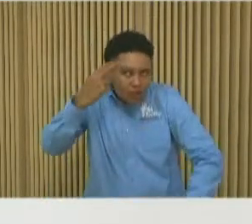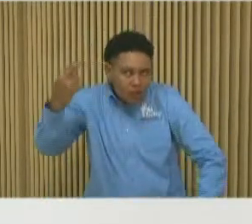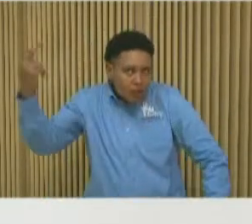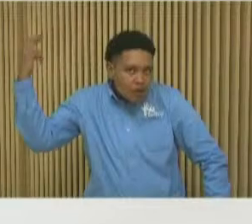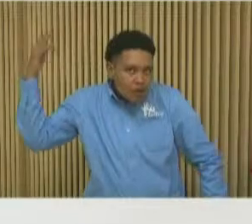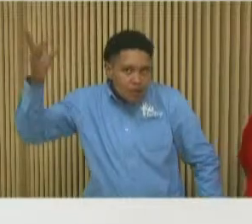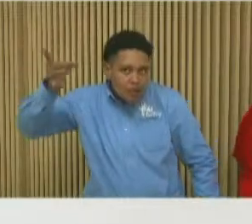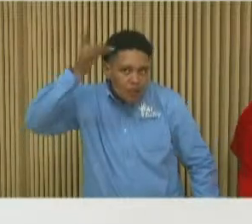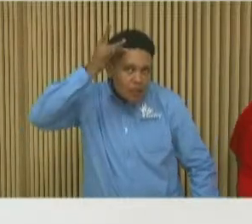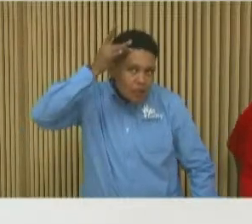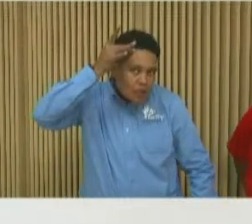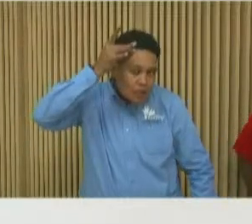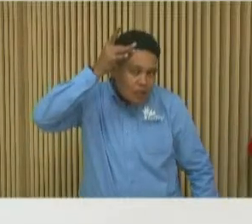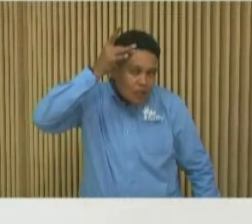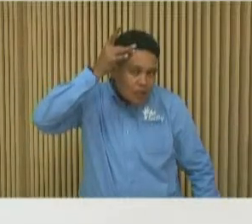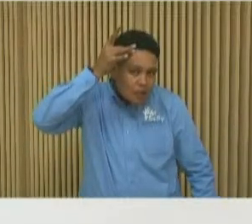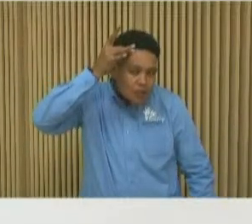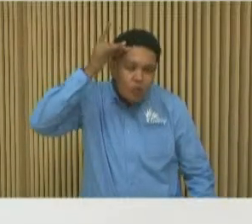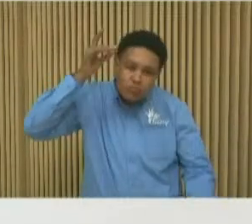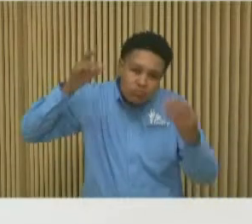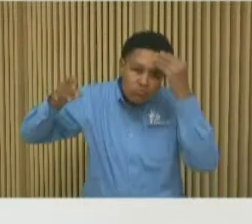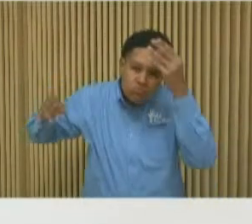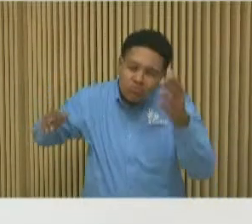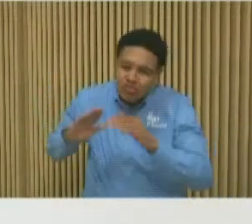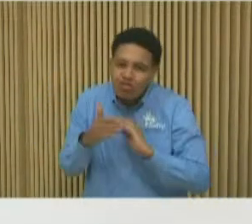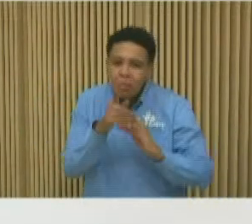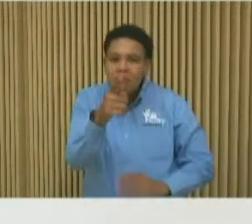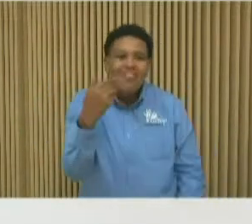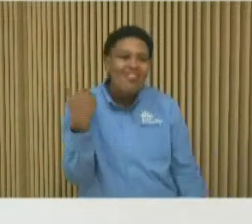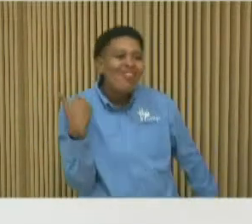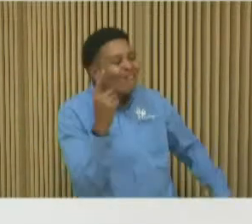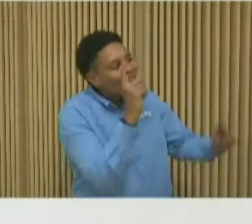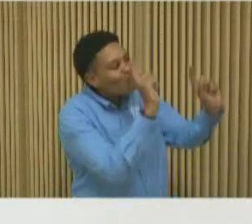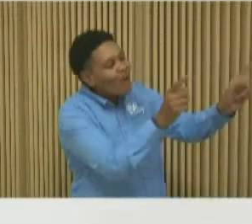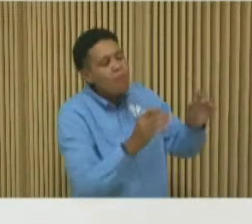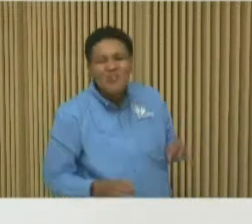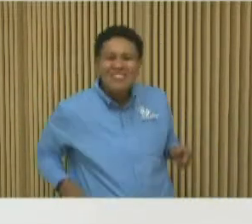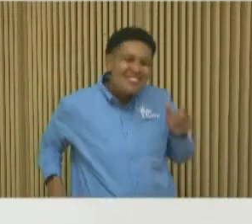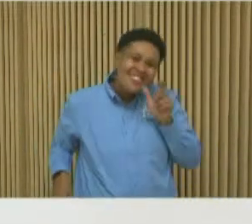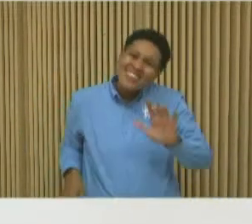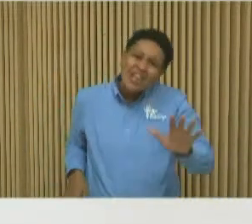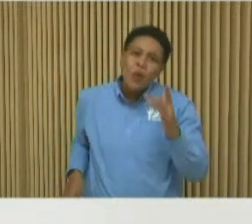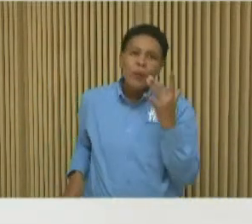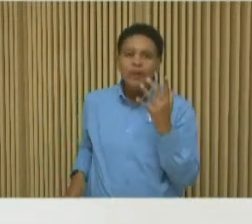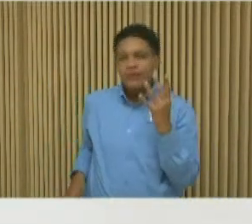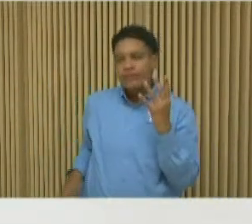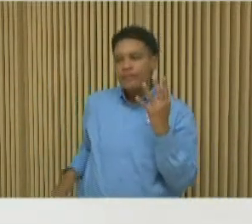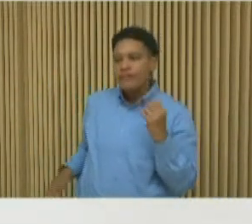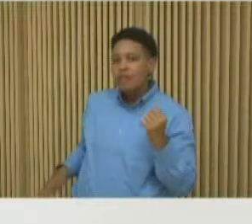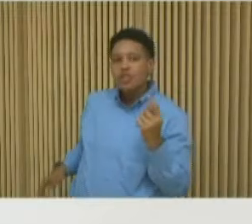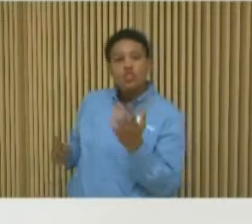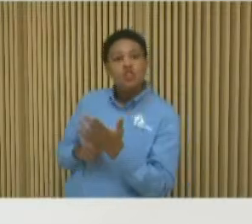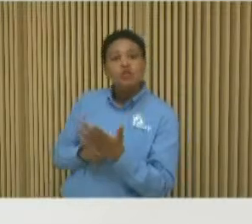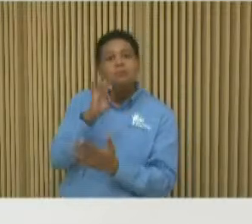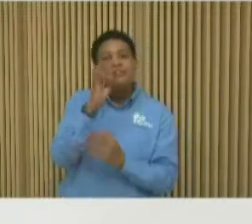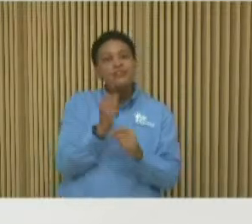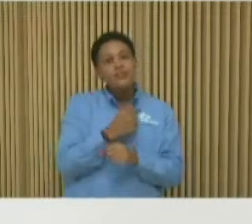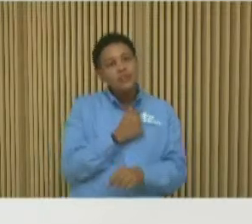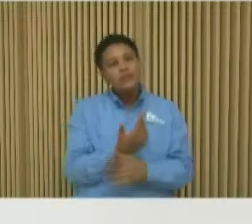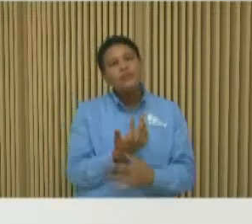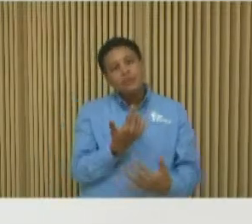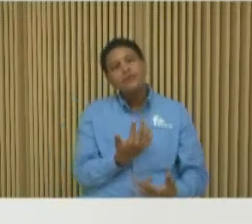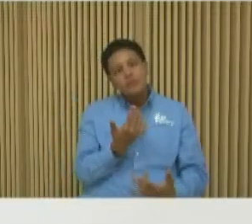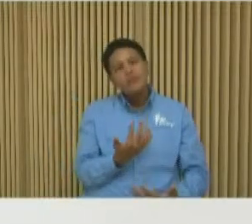to Jamaicans, there's no need to overburden the courts and wait 4 or 5 years, sometimes 7 years, and